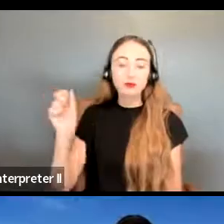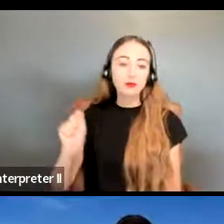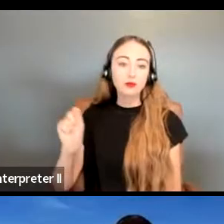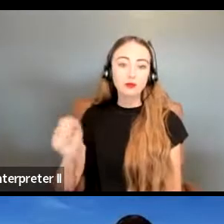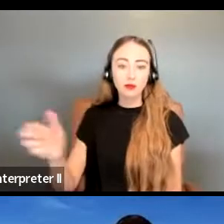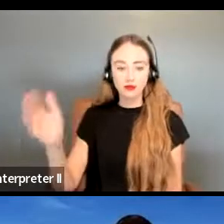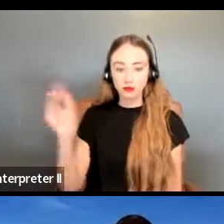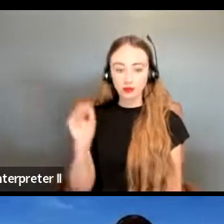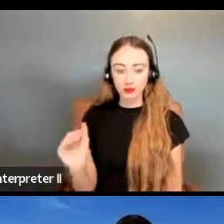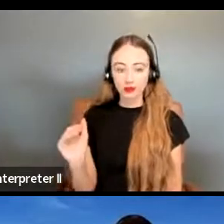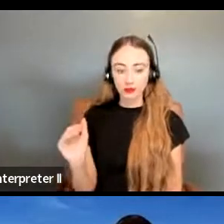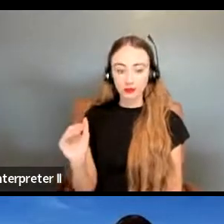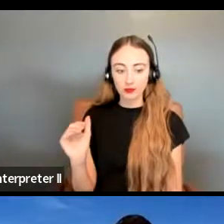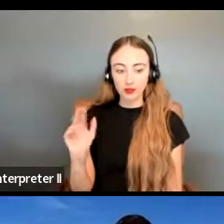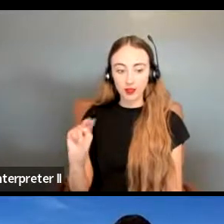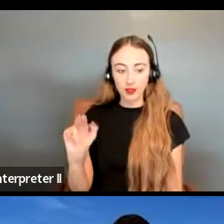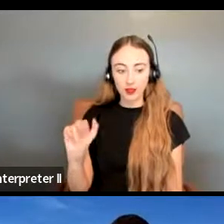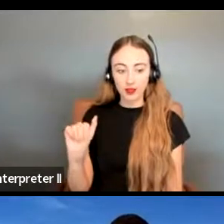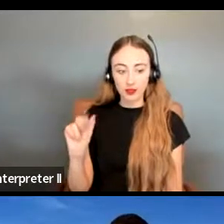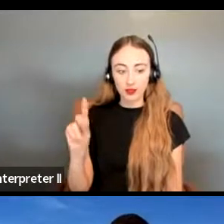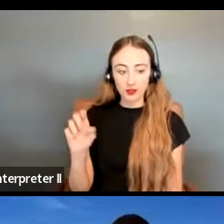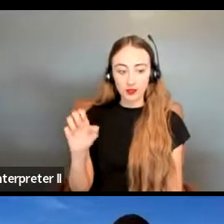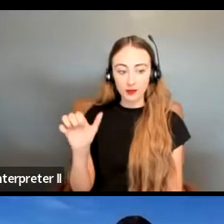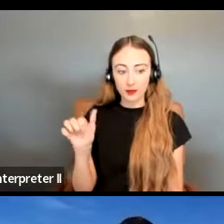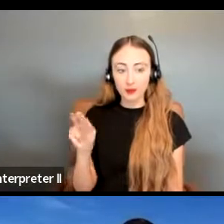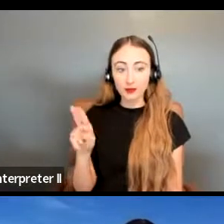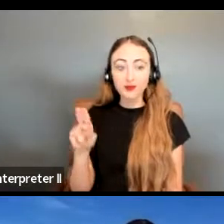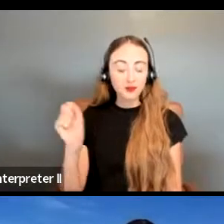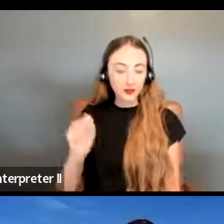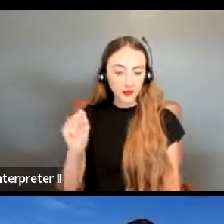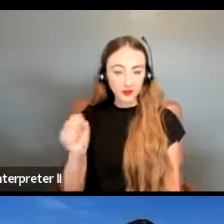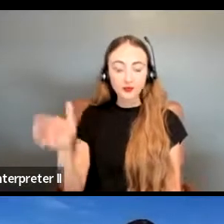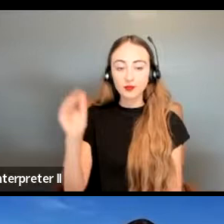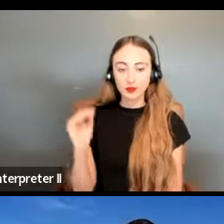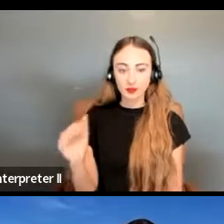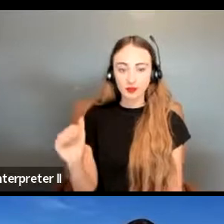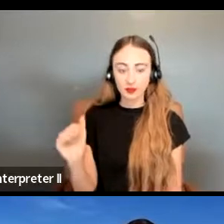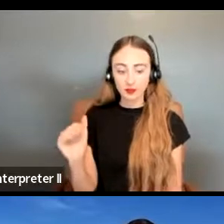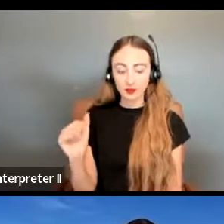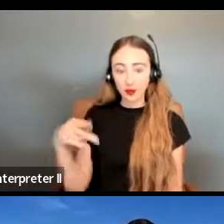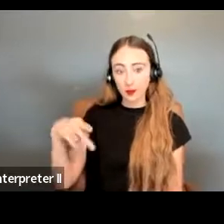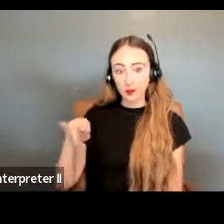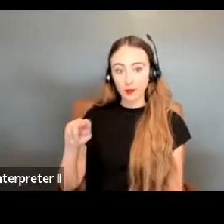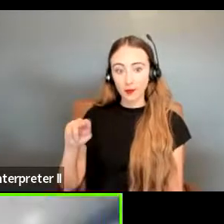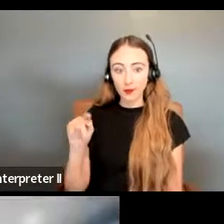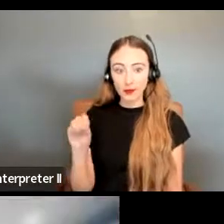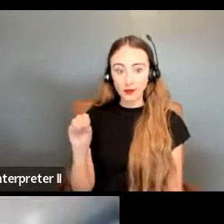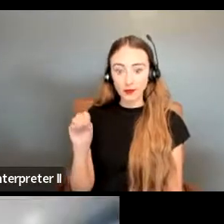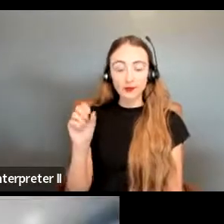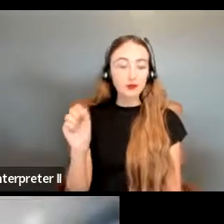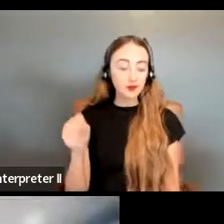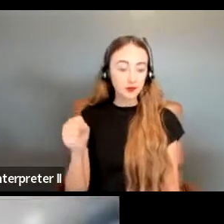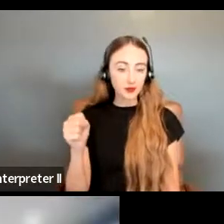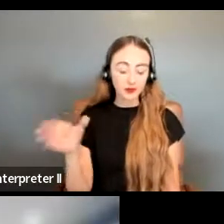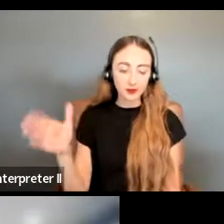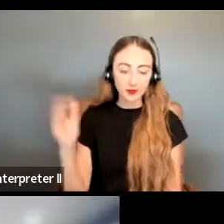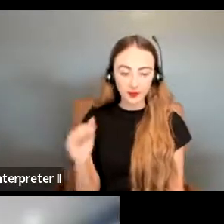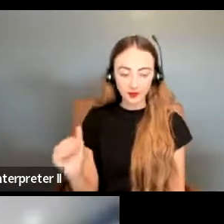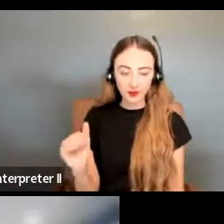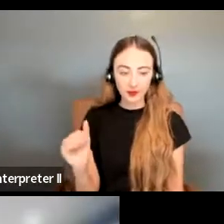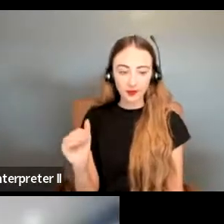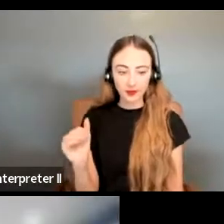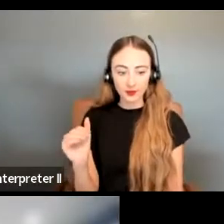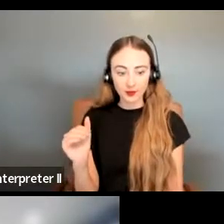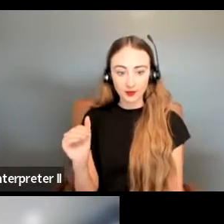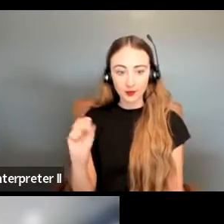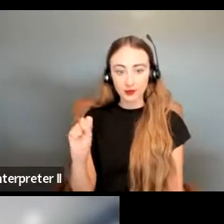Chairman Mendelson votes yes. Councilmember Nadeau. Yes. Councilmember Nadeau votes yes. Councilmember Pinto. Yes. Councilmember Pinto votes yes.